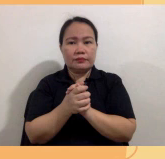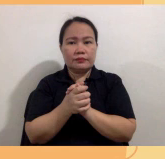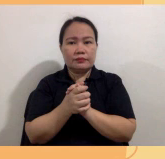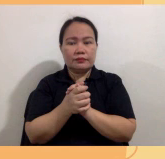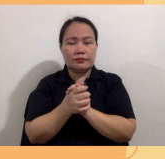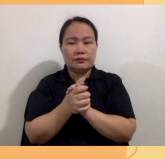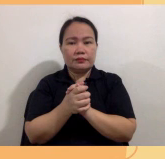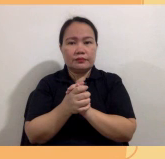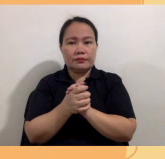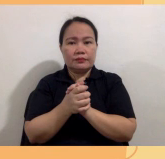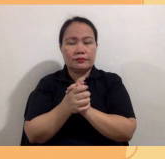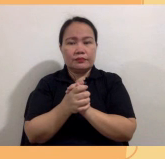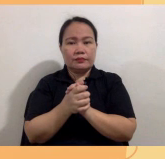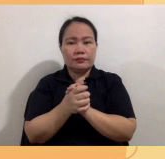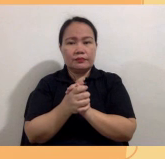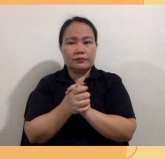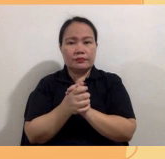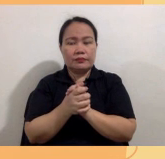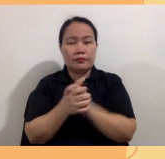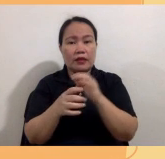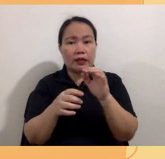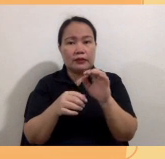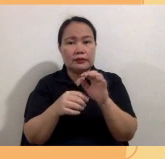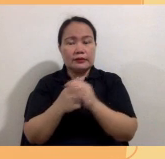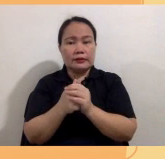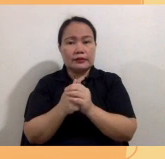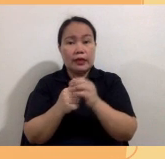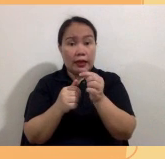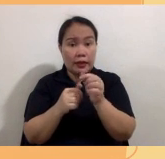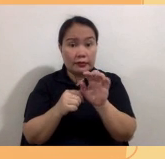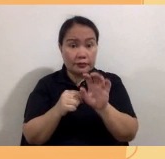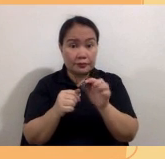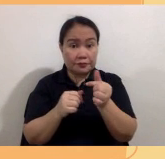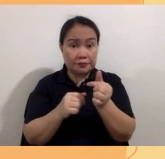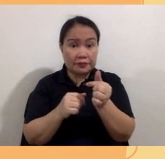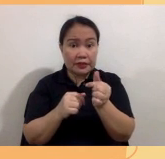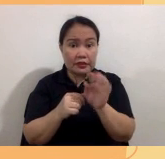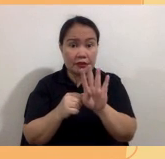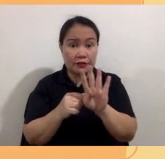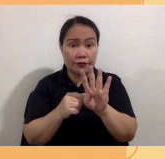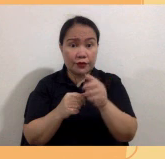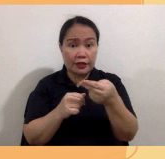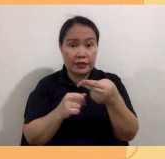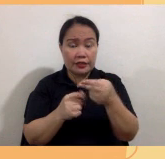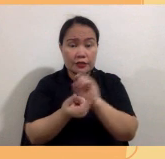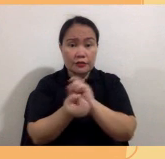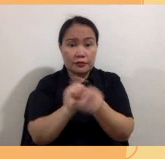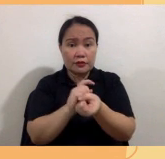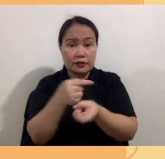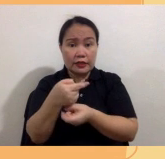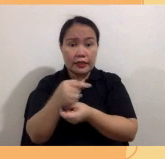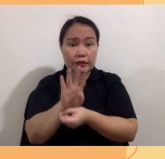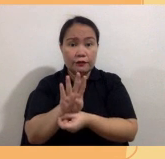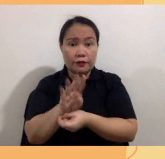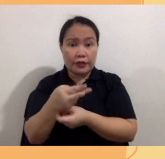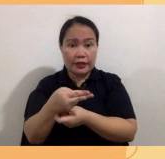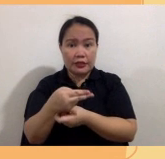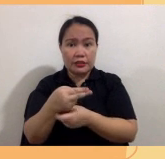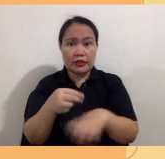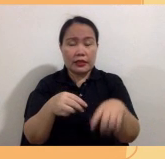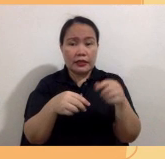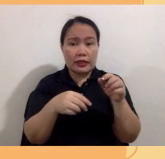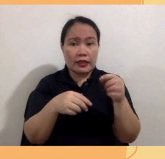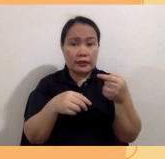minuend. So, ito pa rin siya. And then, ito, positive magiging negative. Positive magiging negative.